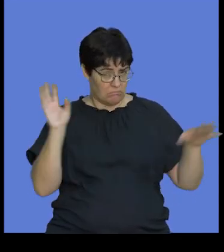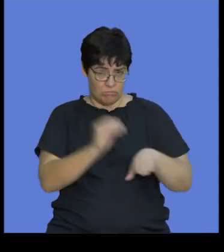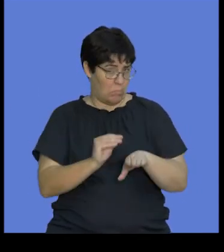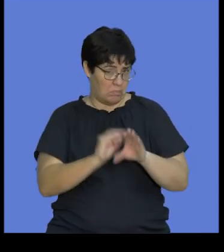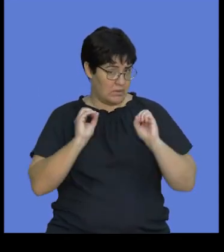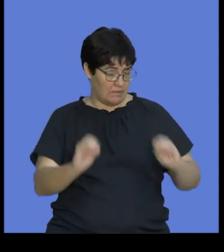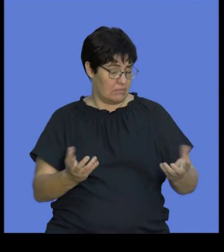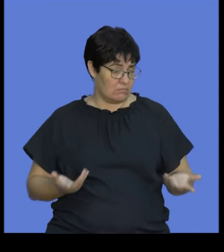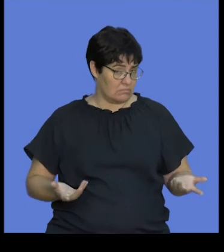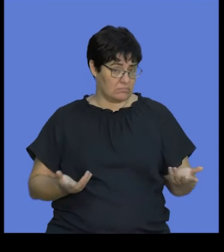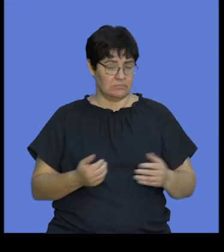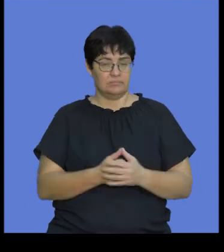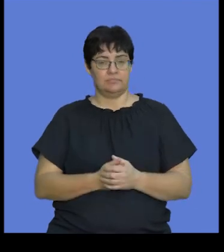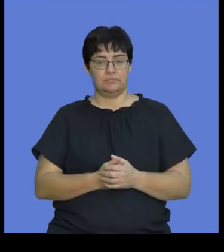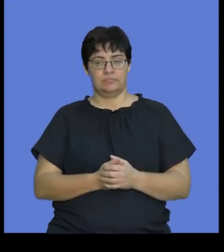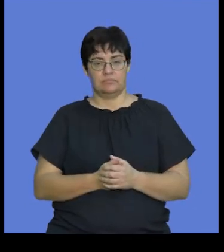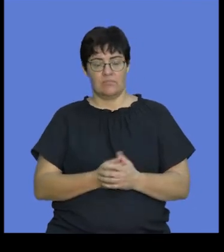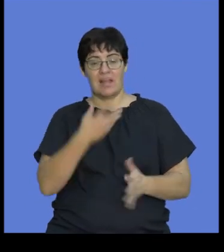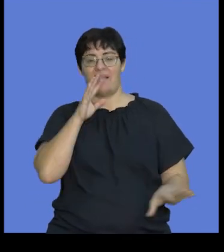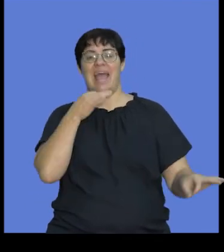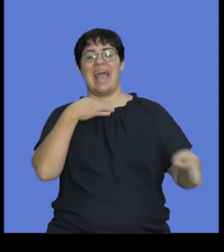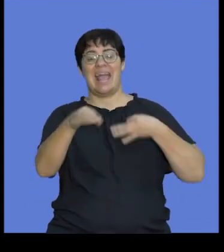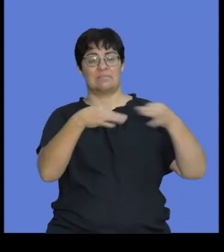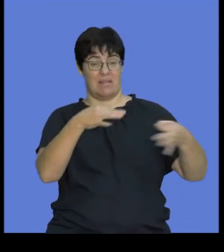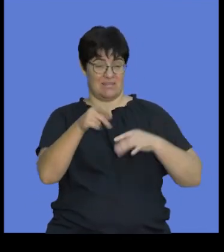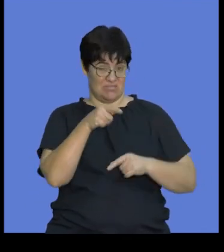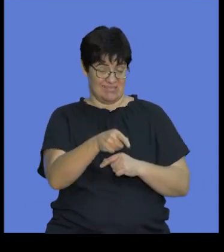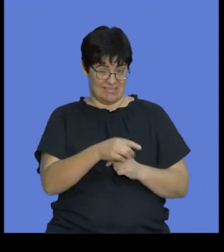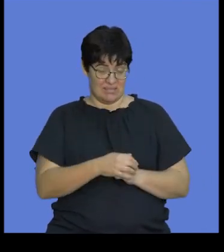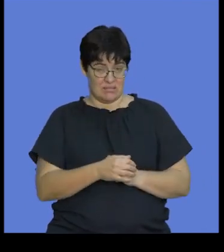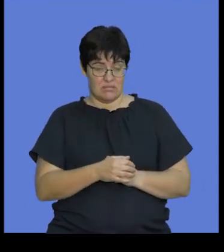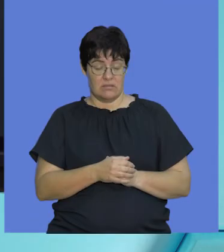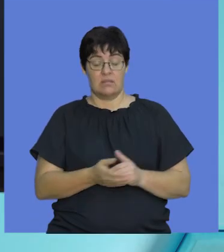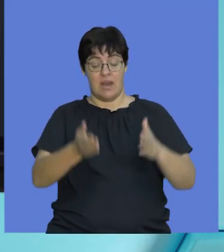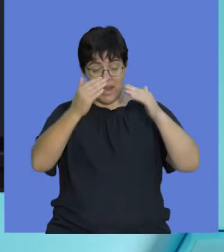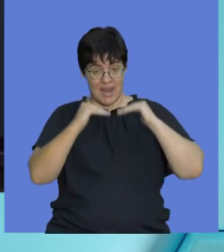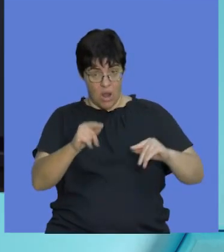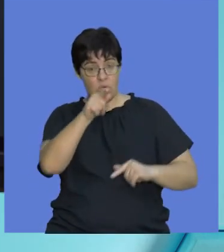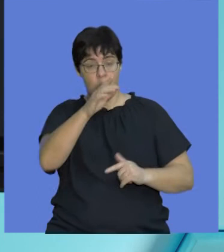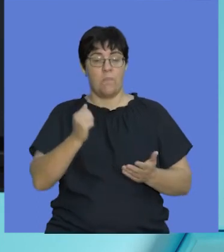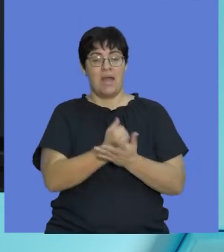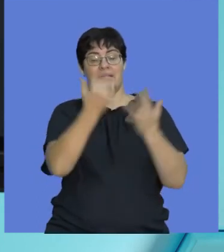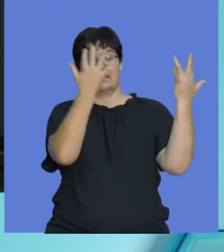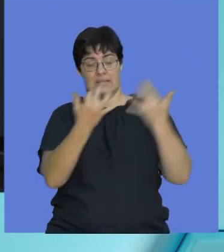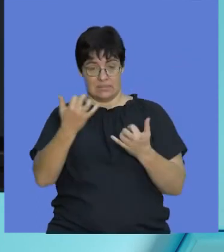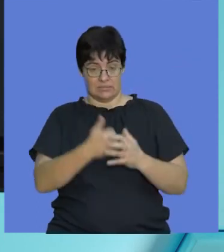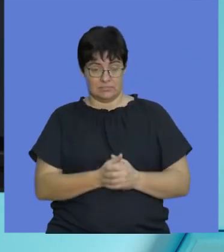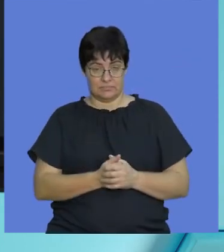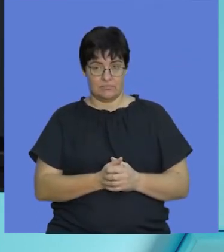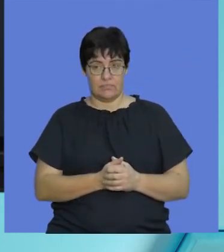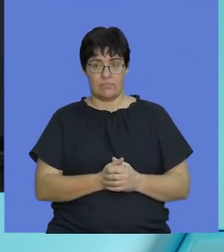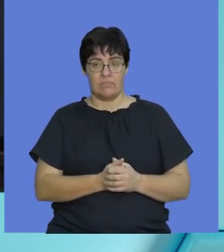Straightforward, not a problem, okay? That's the explanation type question. Now they want you to calculate